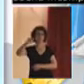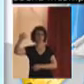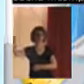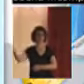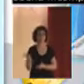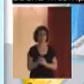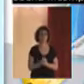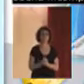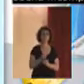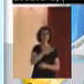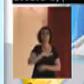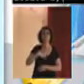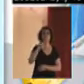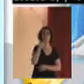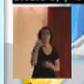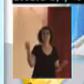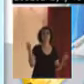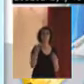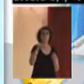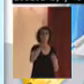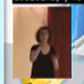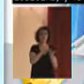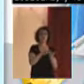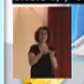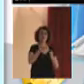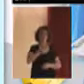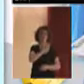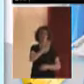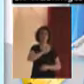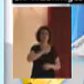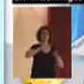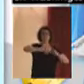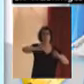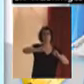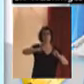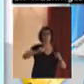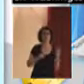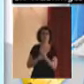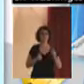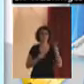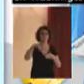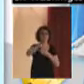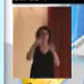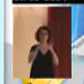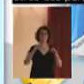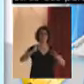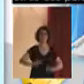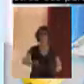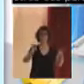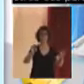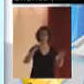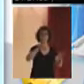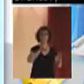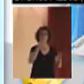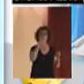chilling / etc. So he says he's in Washington having a great time with 2 other people at a specific event.